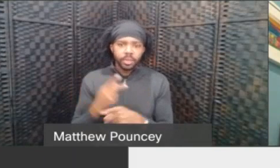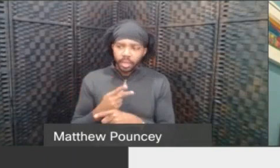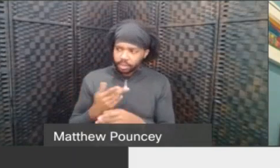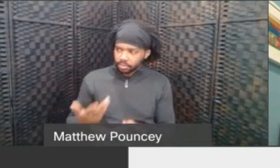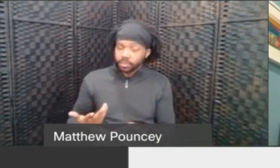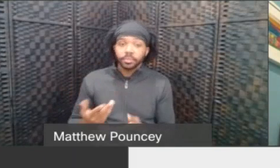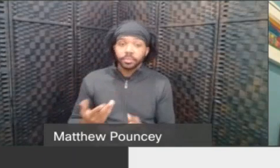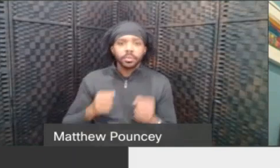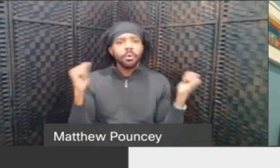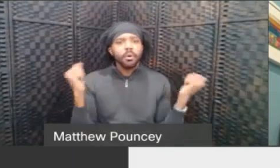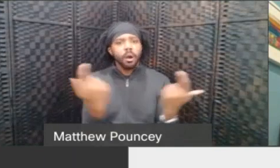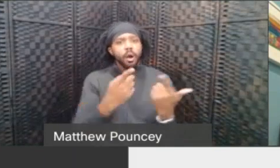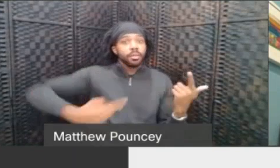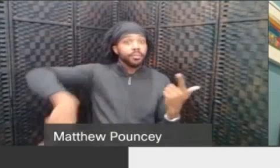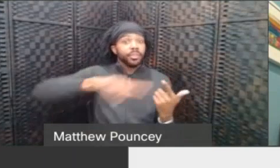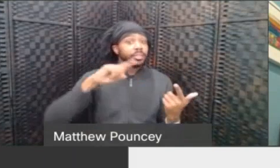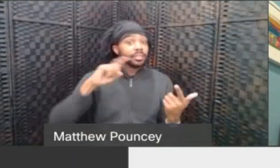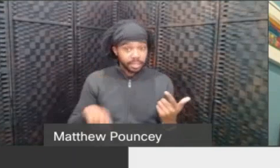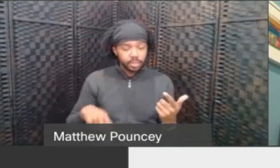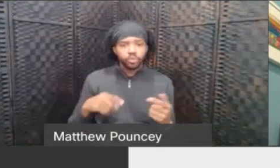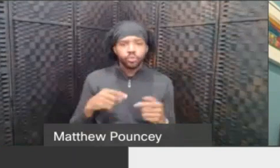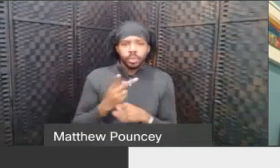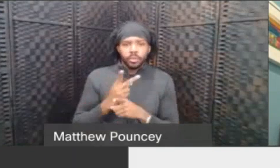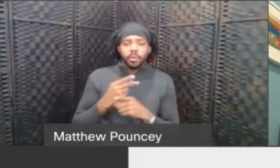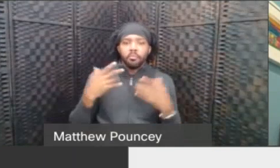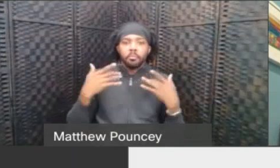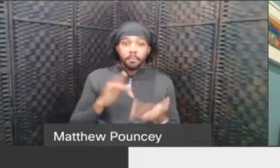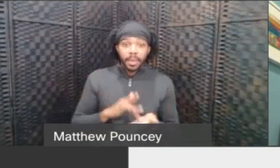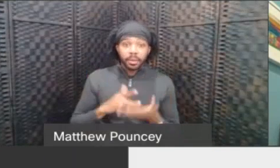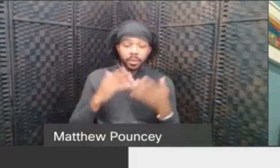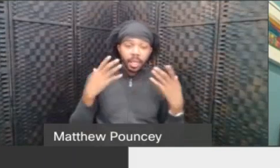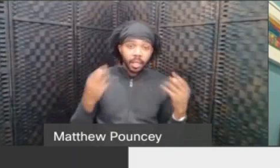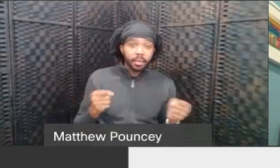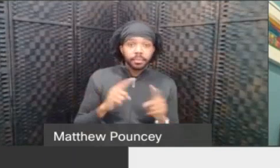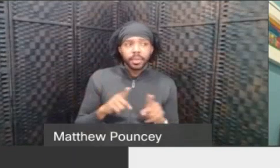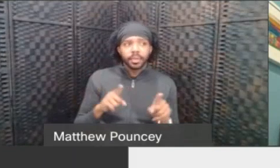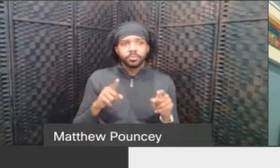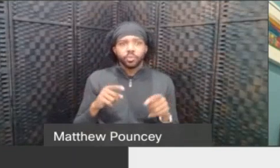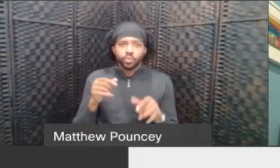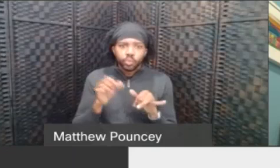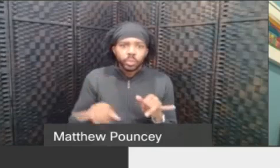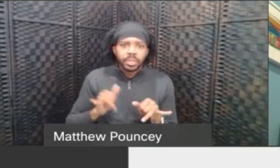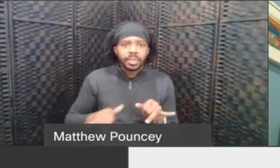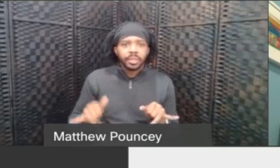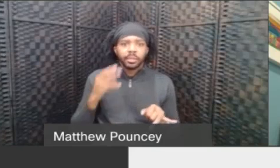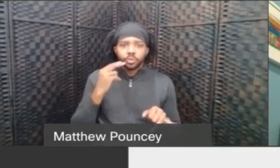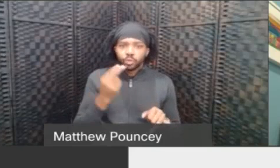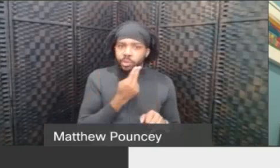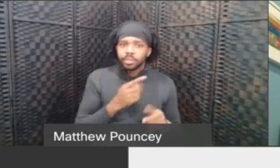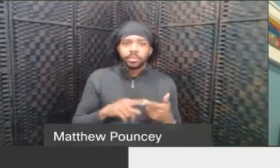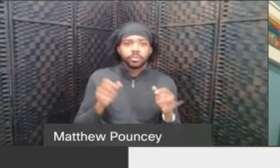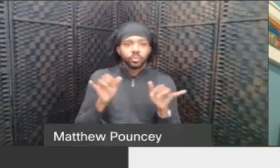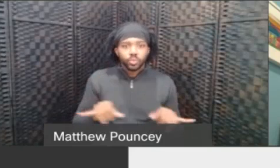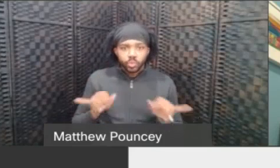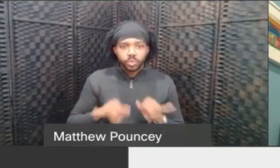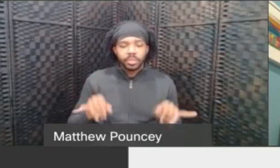care of our routine health, including not only medical care, but routine health about nutrition and exercise and all of